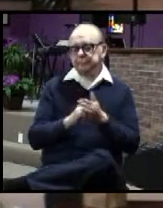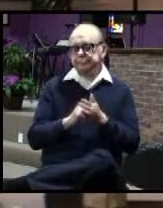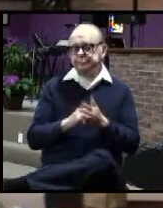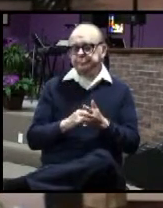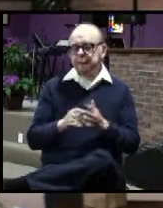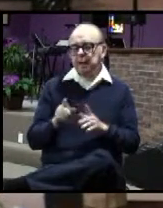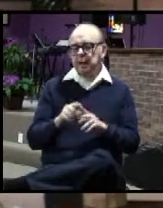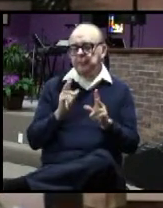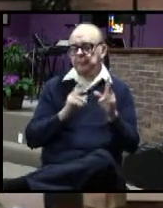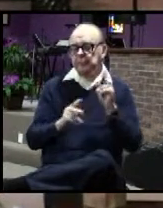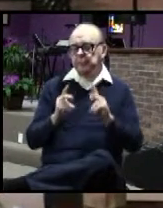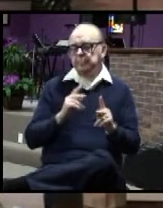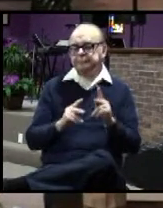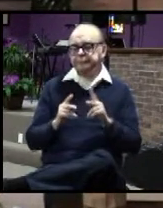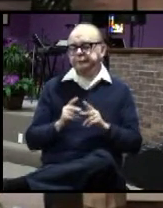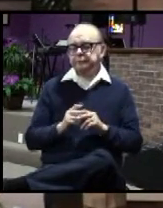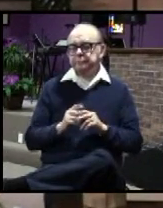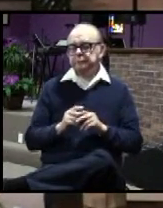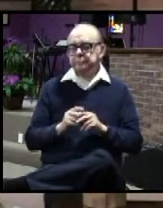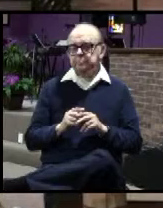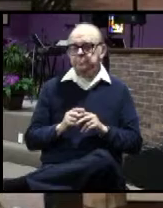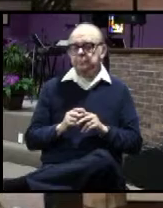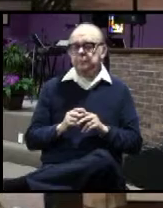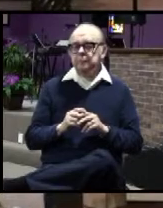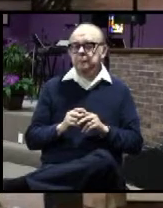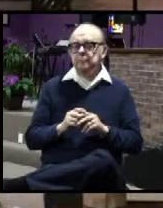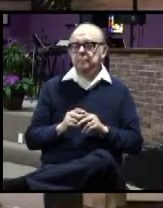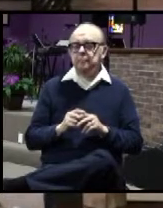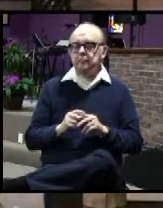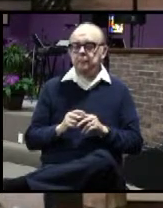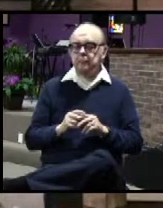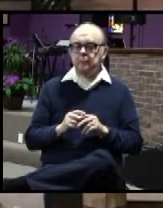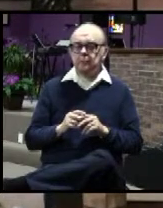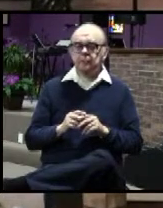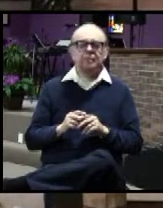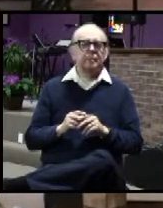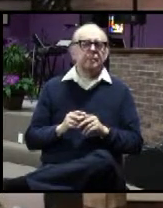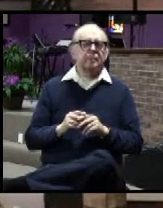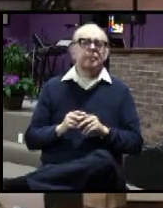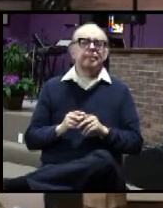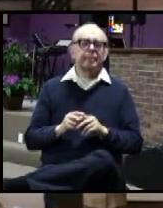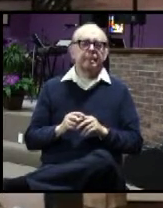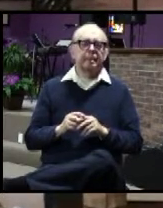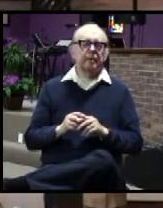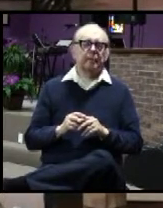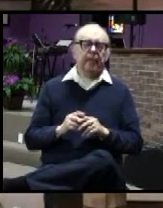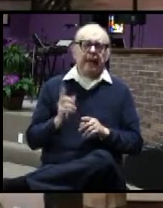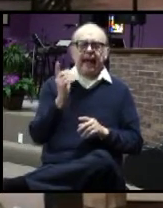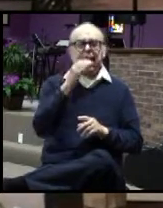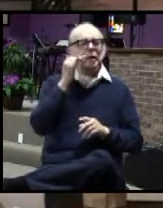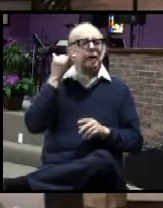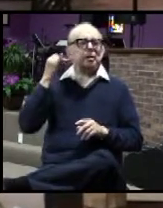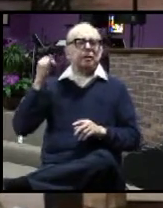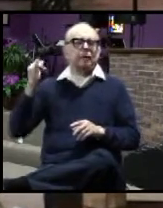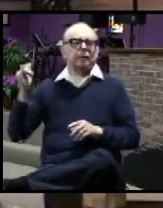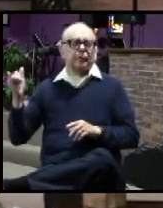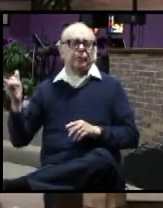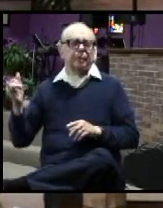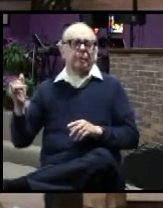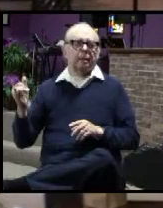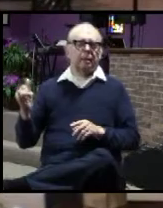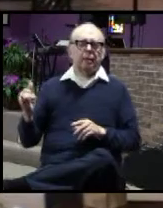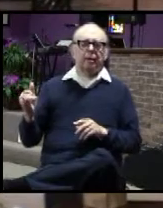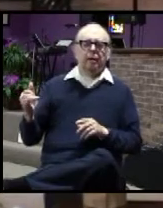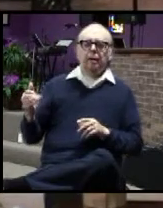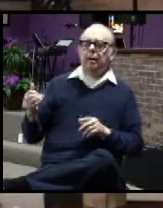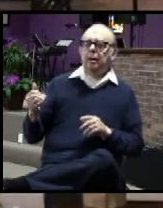people, is that out in California, there's a new